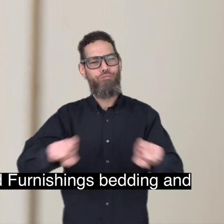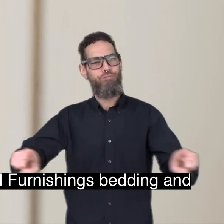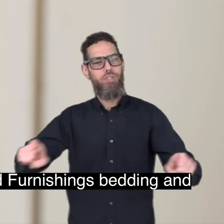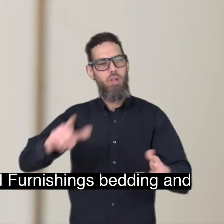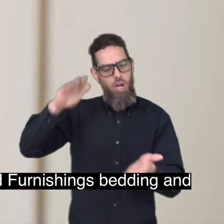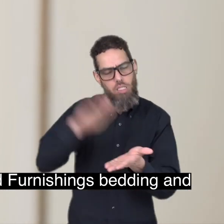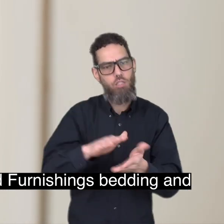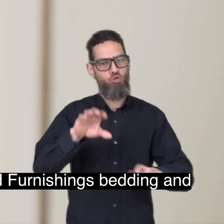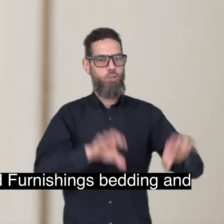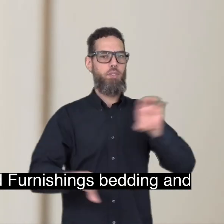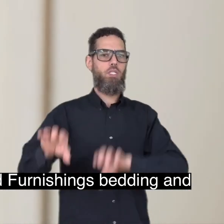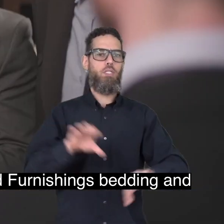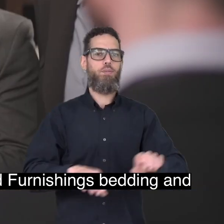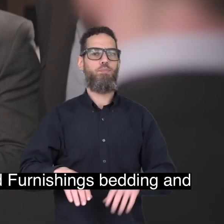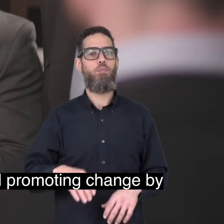and mattresses.